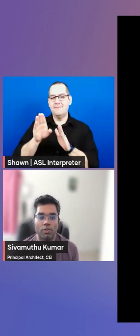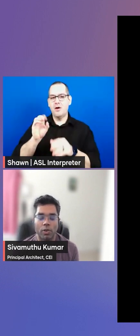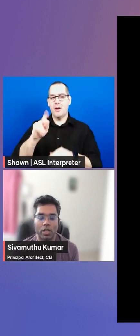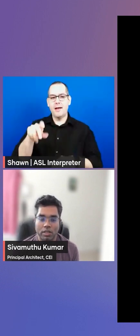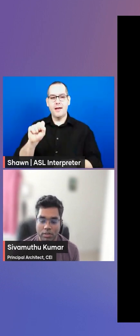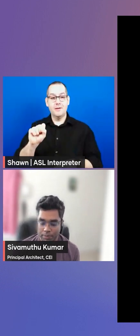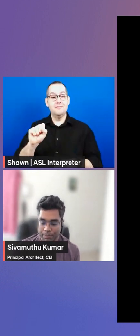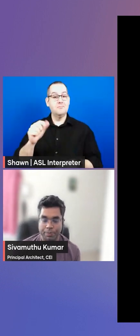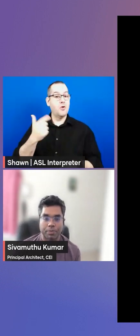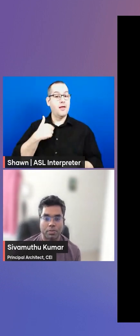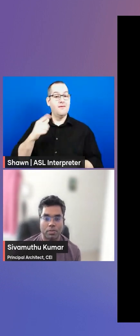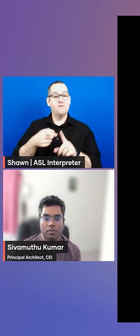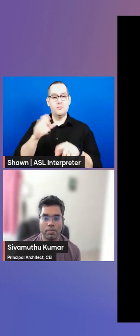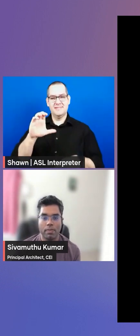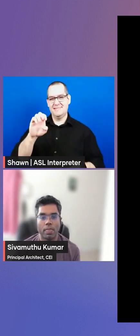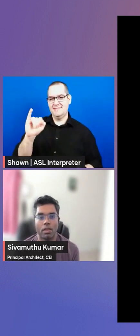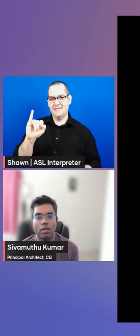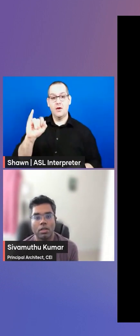from Orlando, Florida.